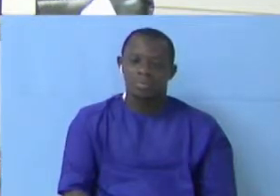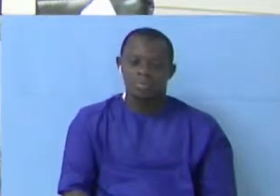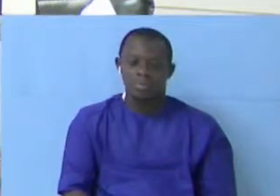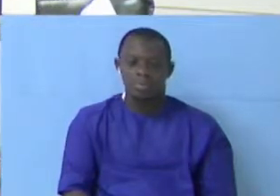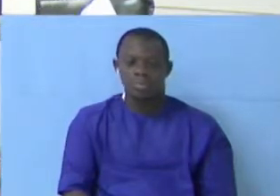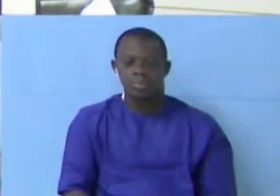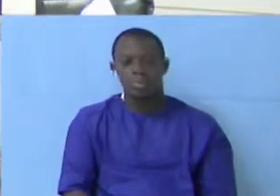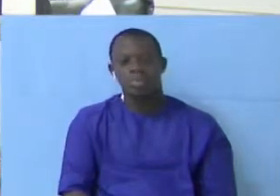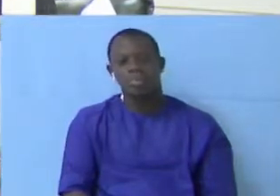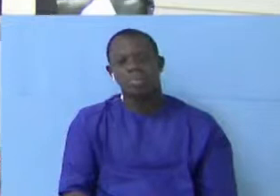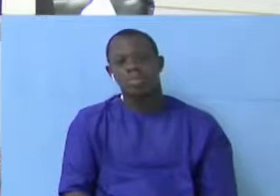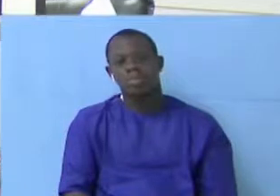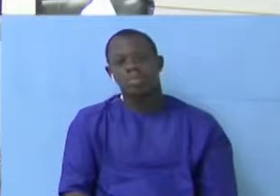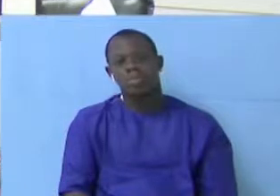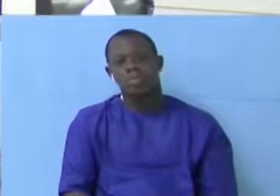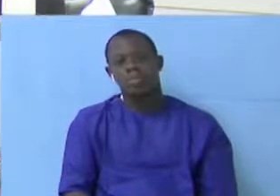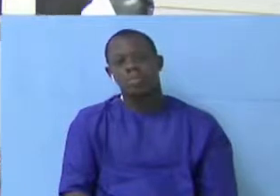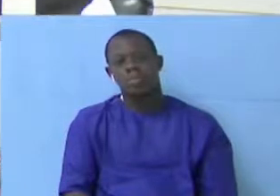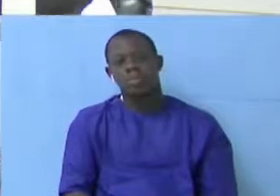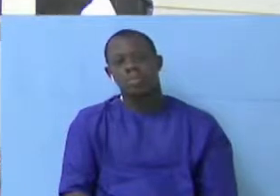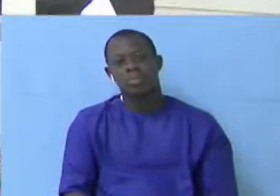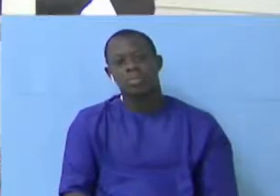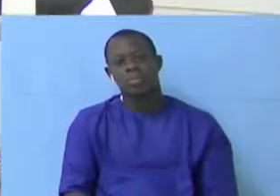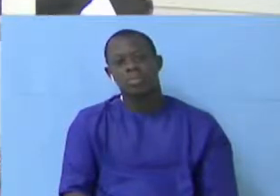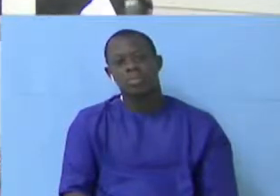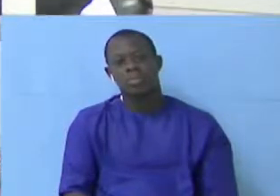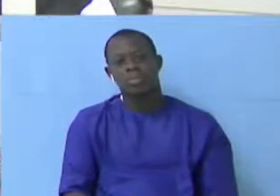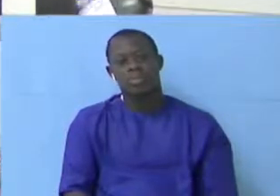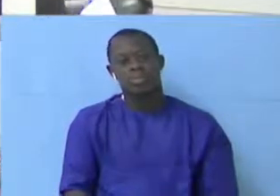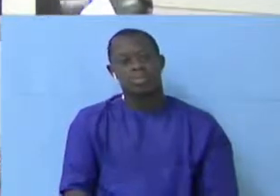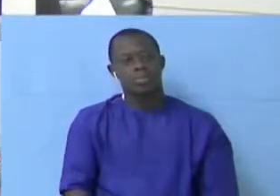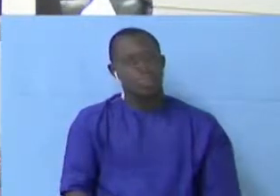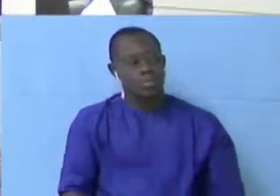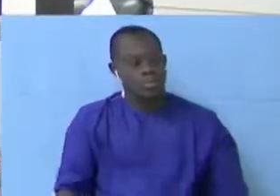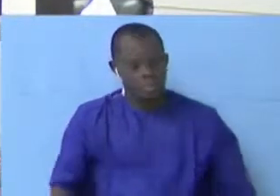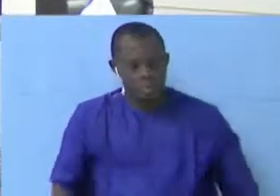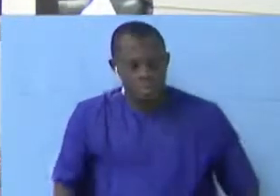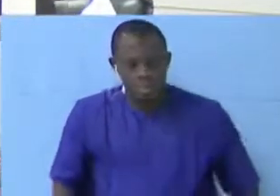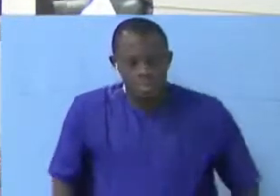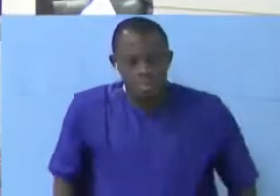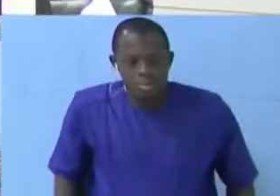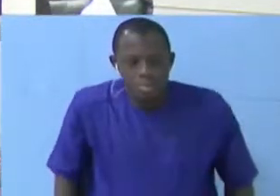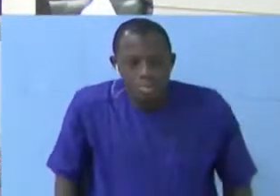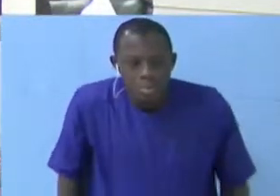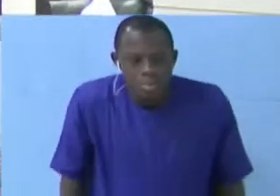Usman Jallo. Usman Jallo. No. Lanana Pular. Abeti.